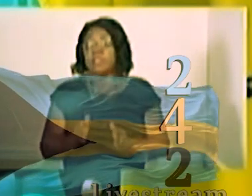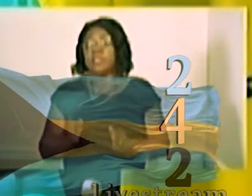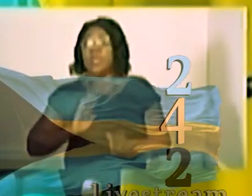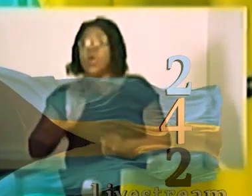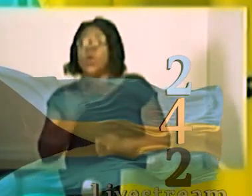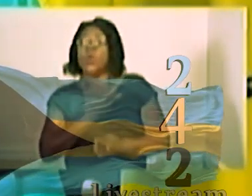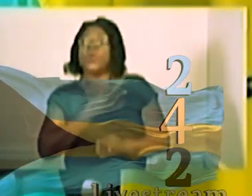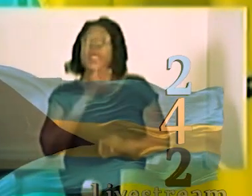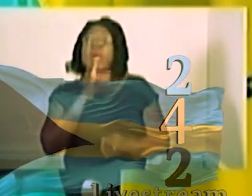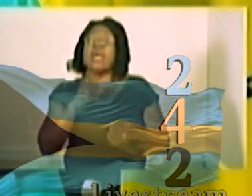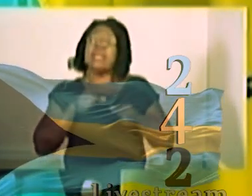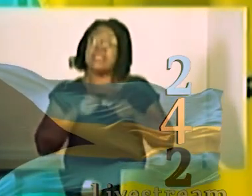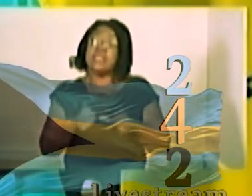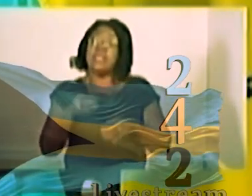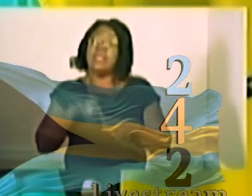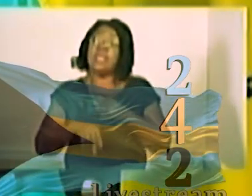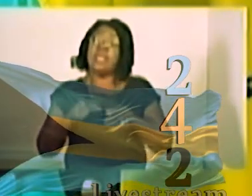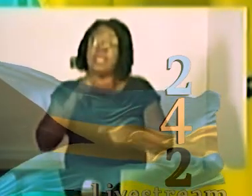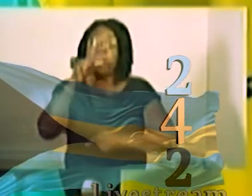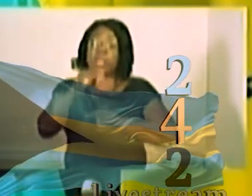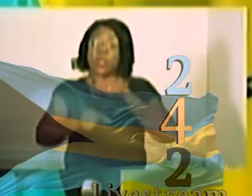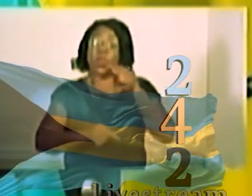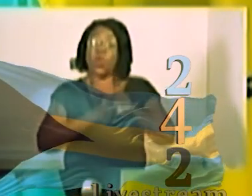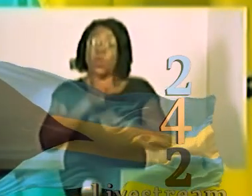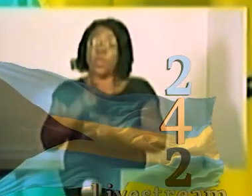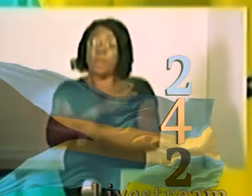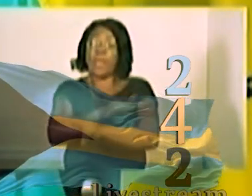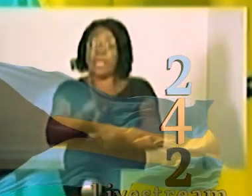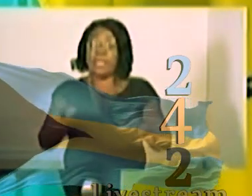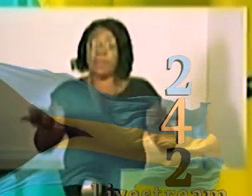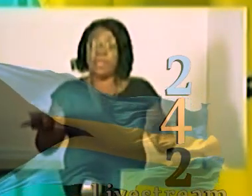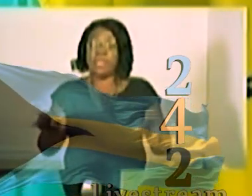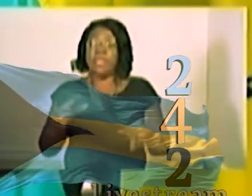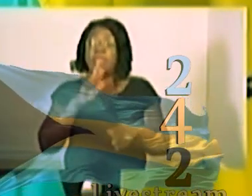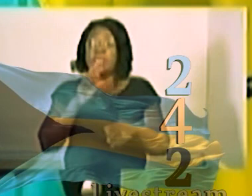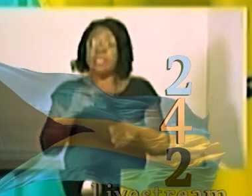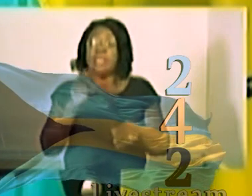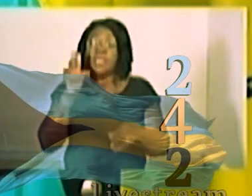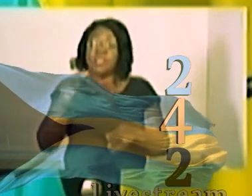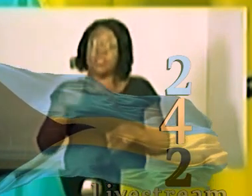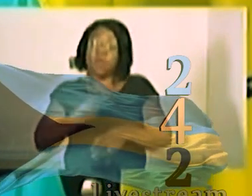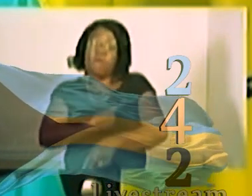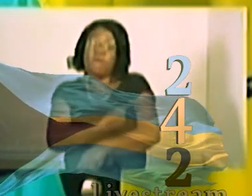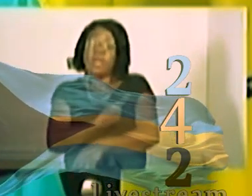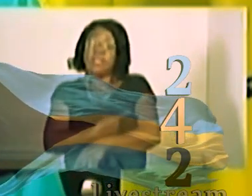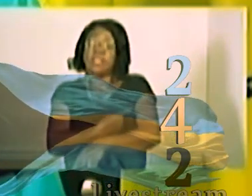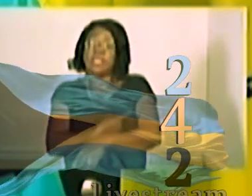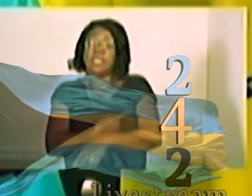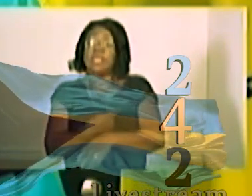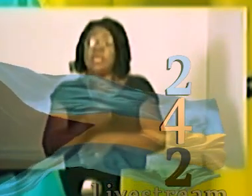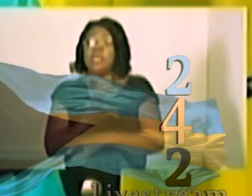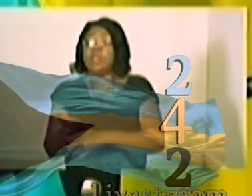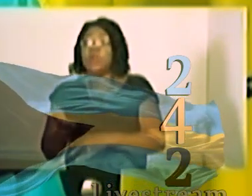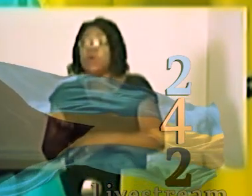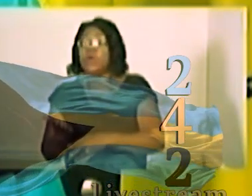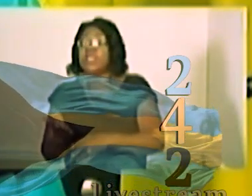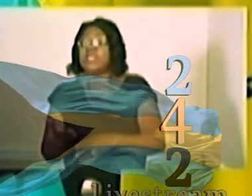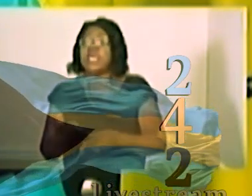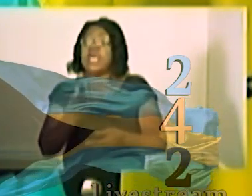we are still in a global pandemic. There is no vaccine, nor there is any